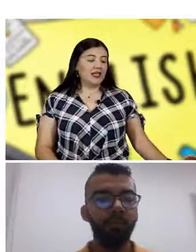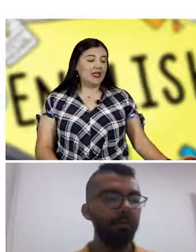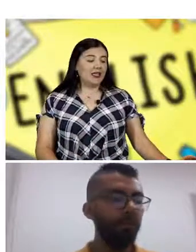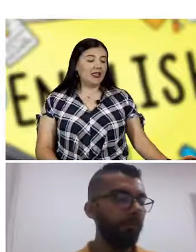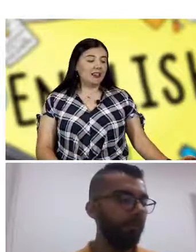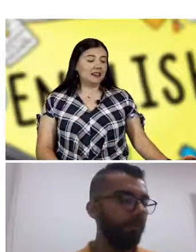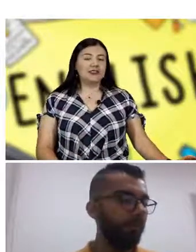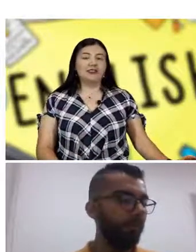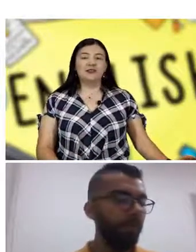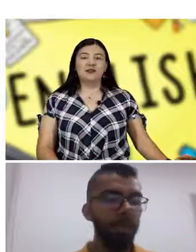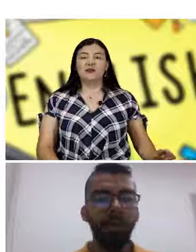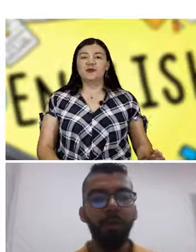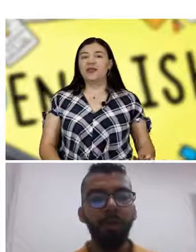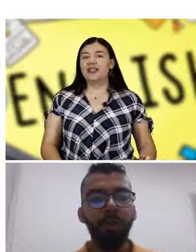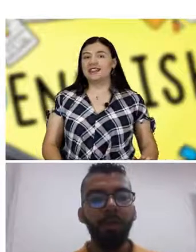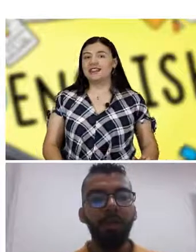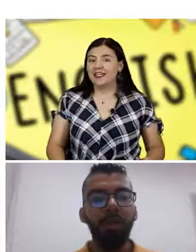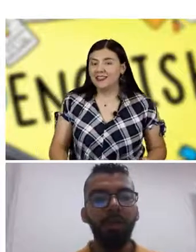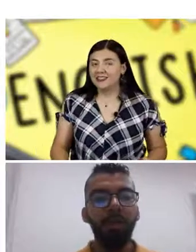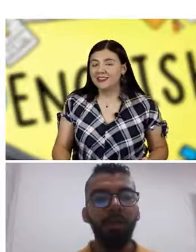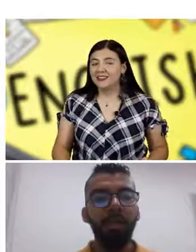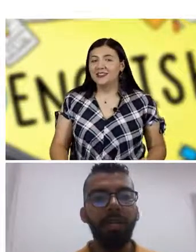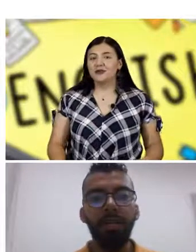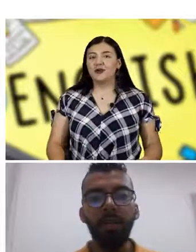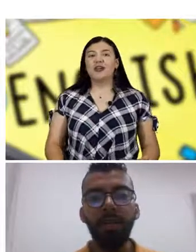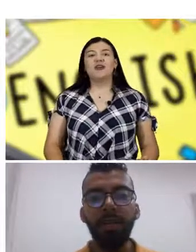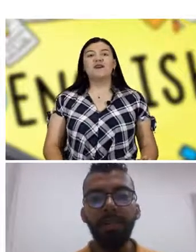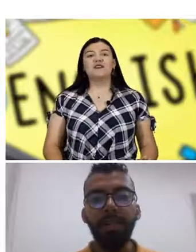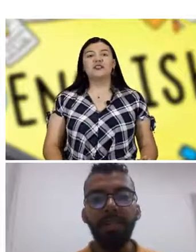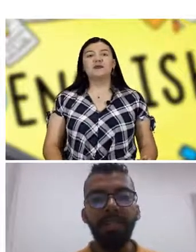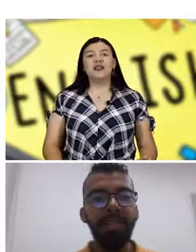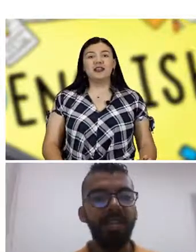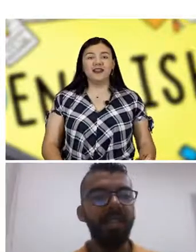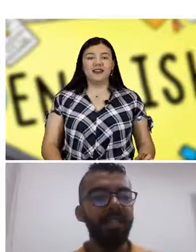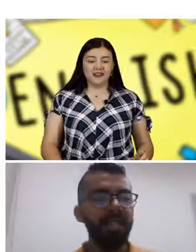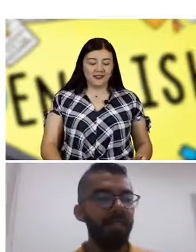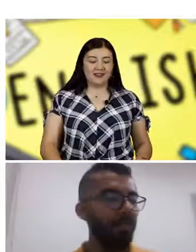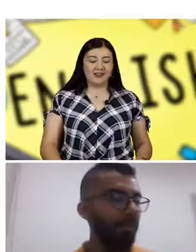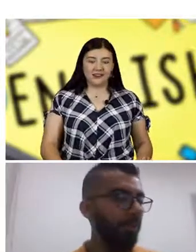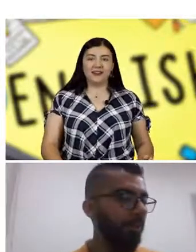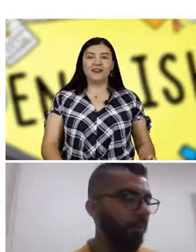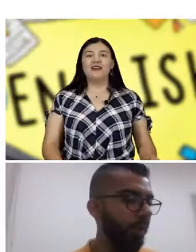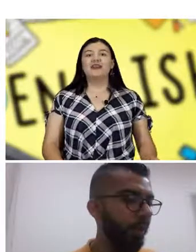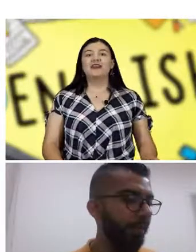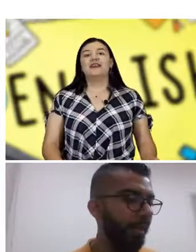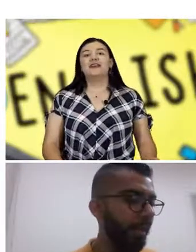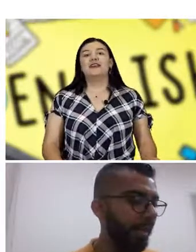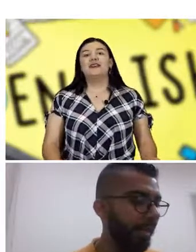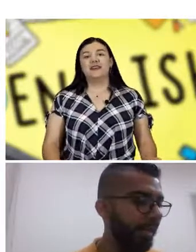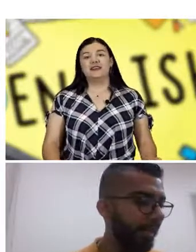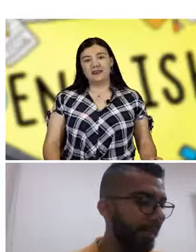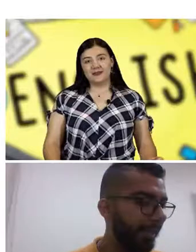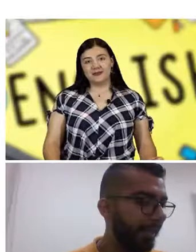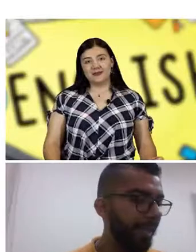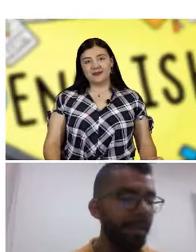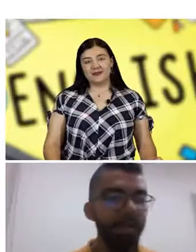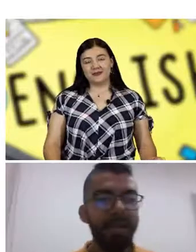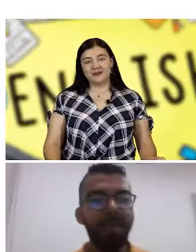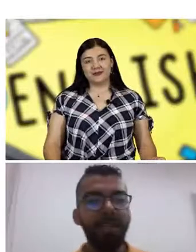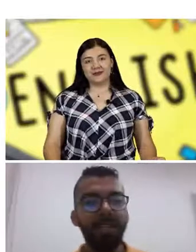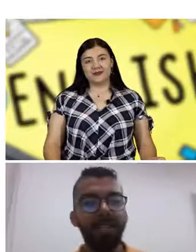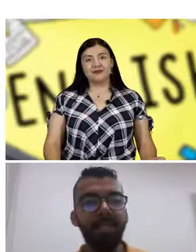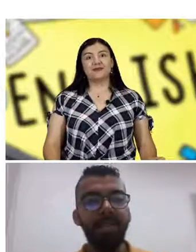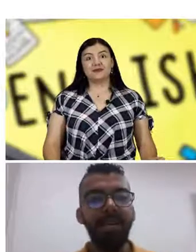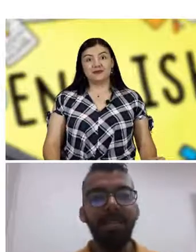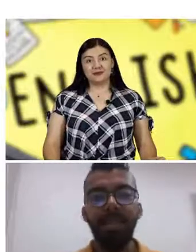So it is, what is it? Here Brian, we do you go. have something? Yes, of course. We have that.